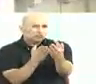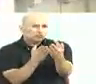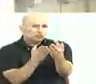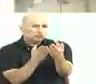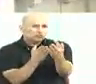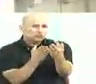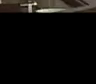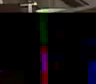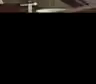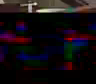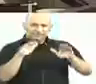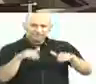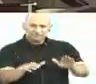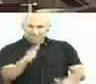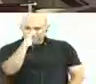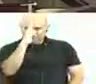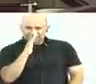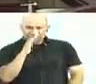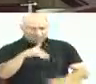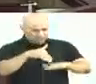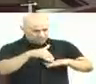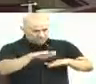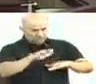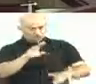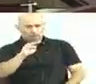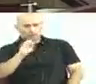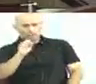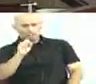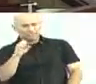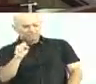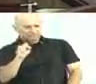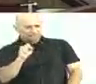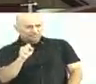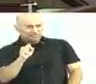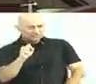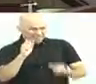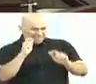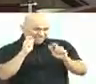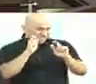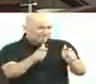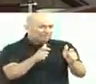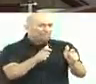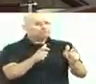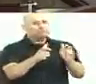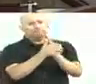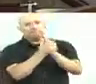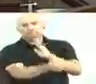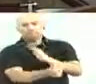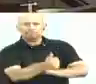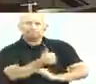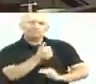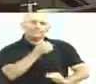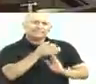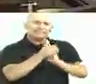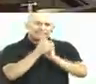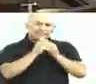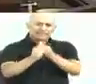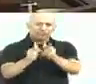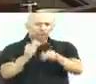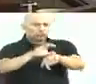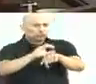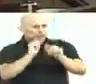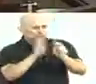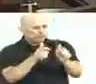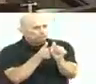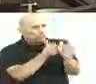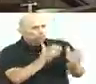Sea. When God sent them Moses and Aaron, gifted leaders to their church, gave them apostles